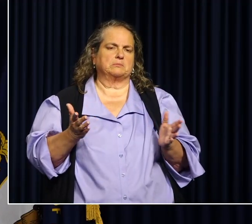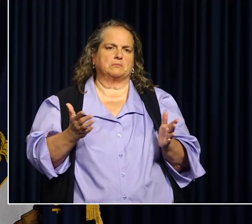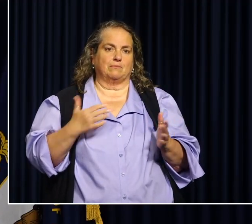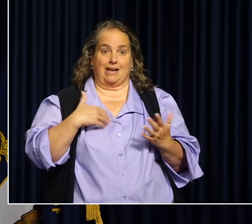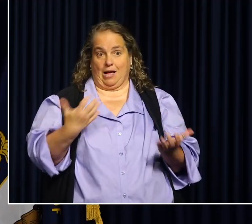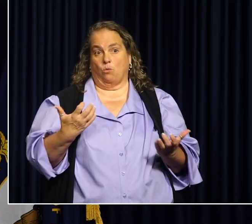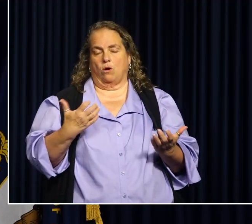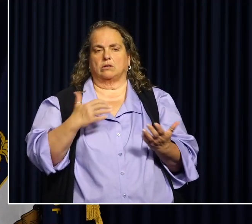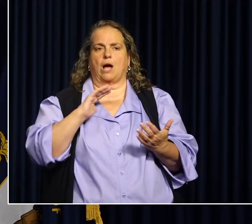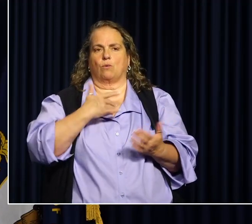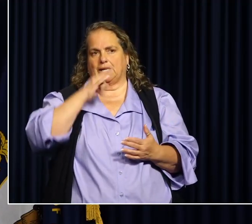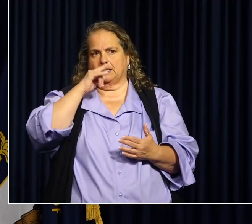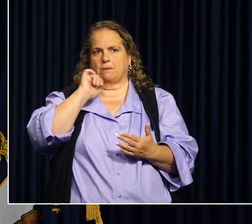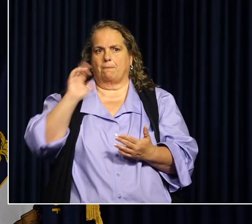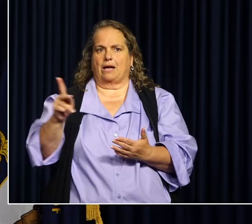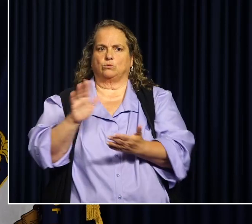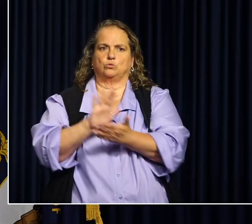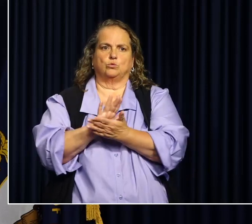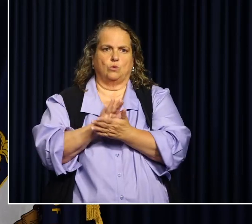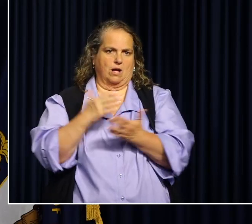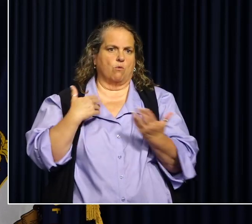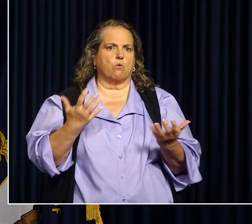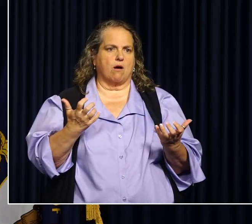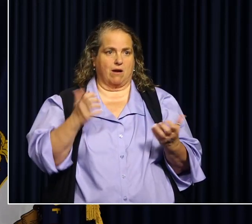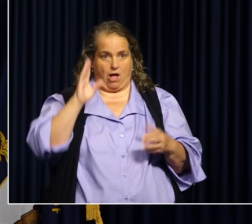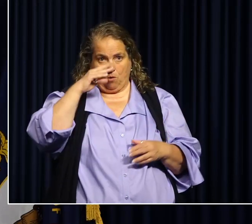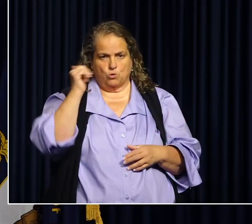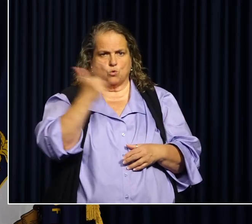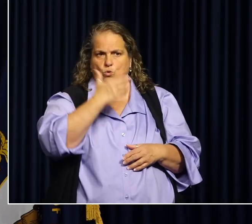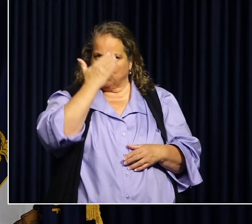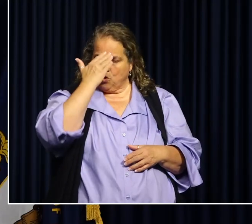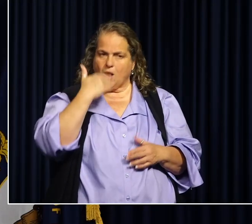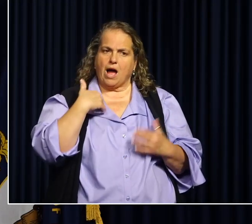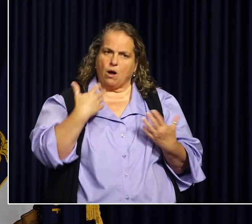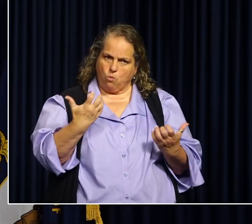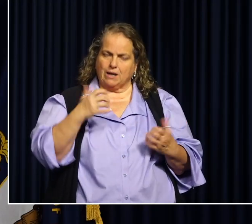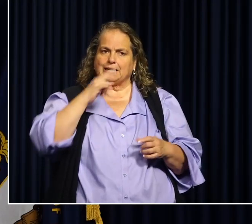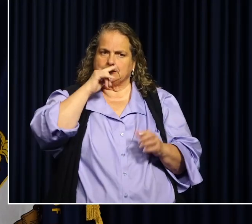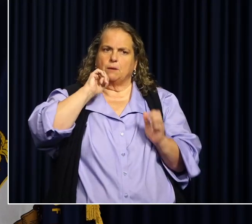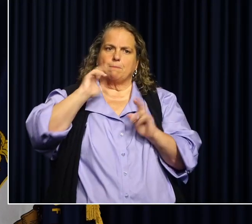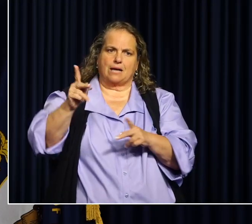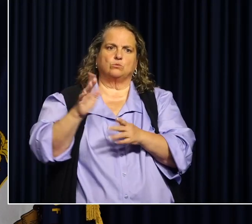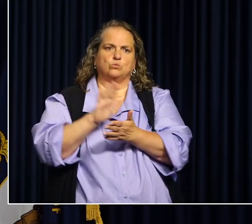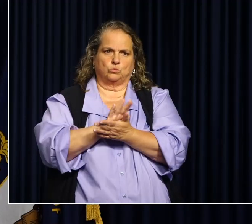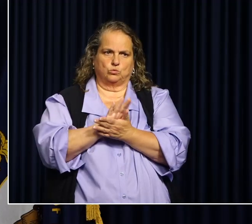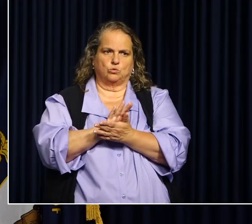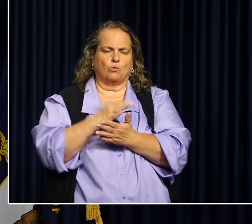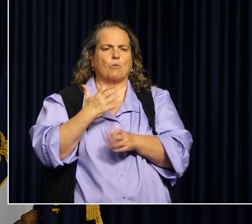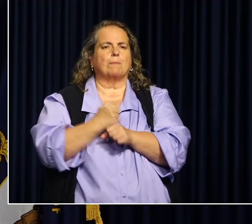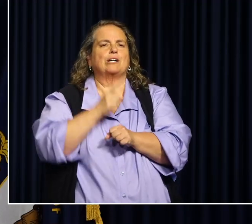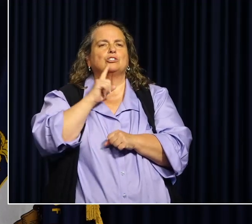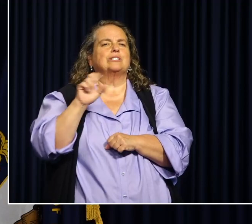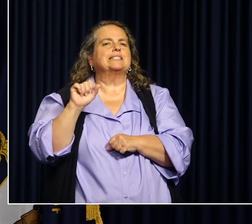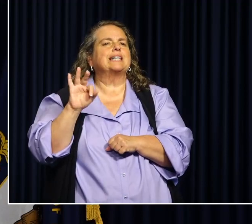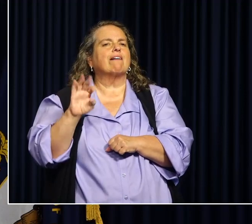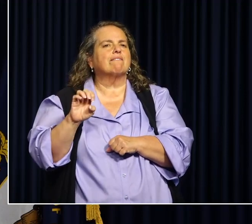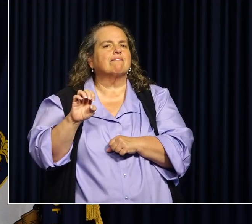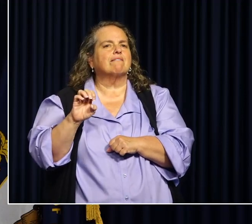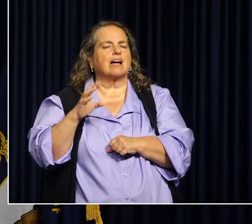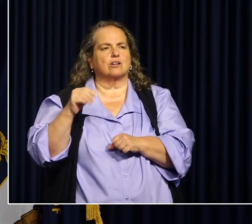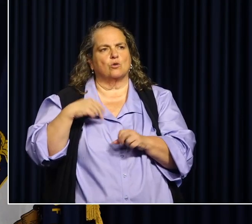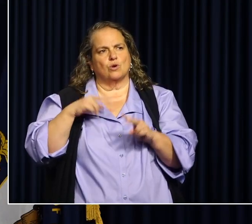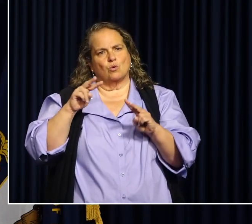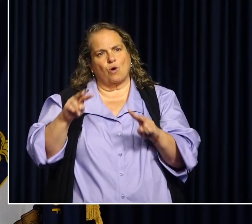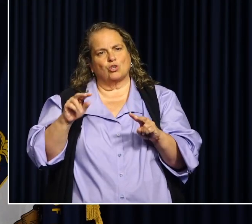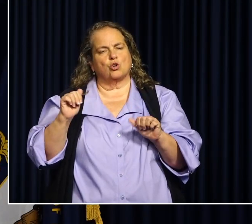want to get our kids back to school. And I hope everybody knows that. I want to get them back to school. We're going to want to make sure it's safe, and we're going to be watching